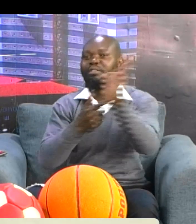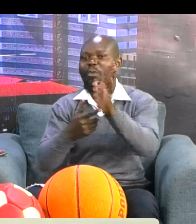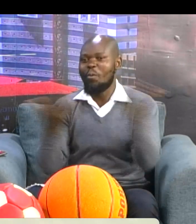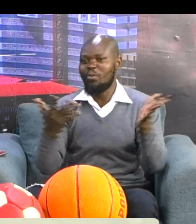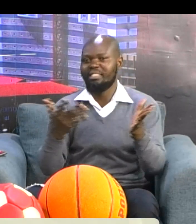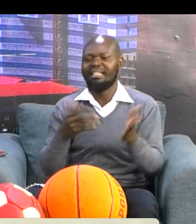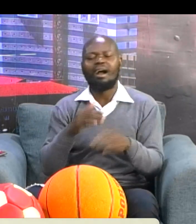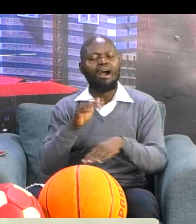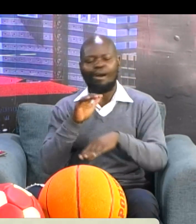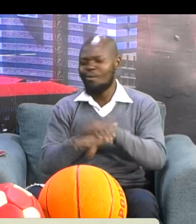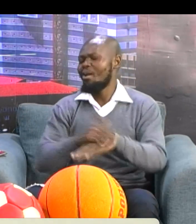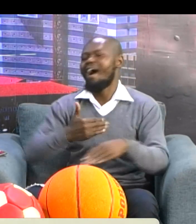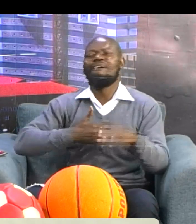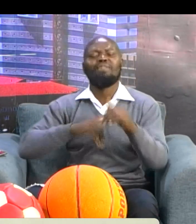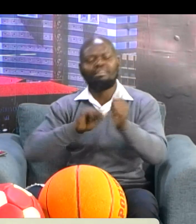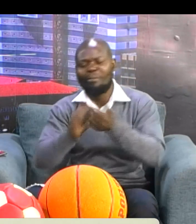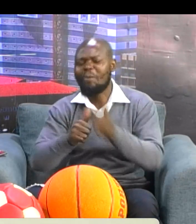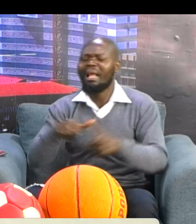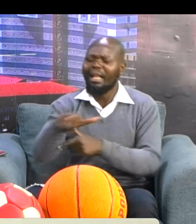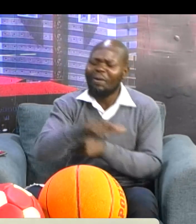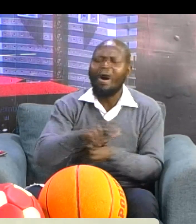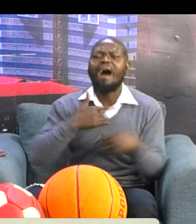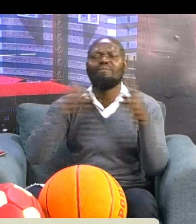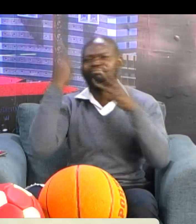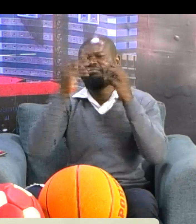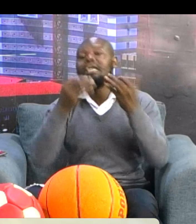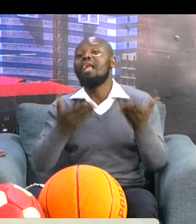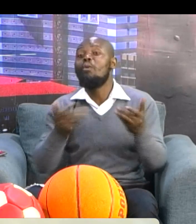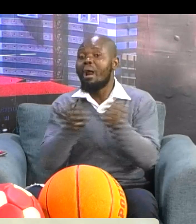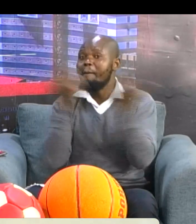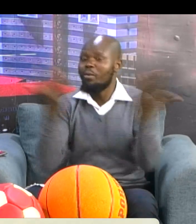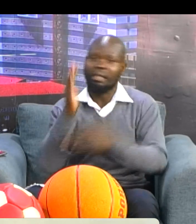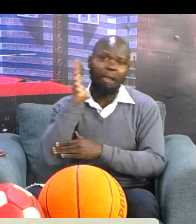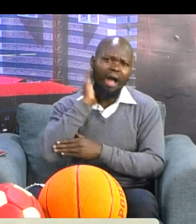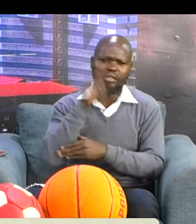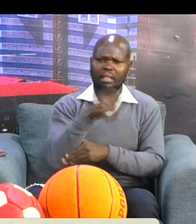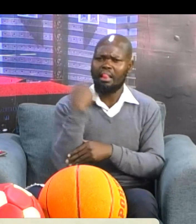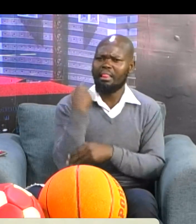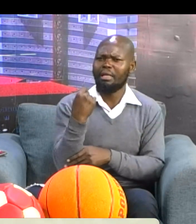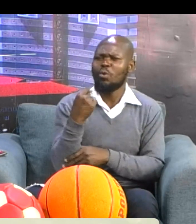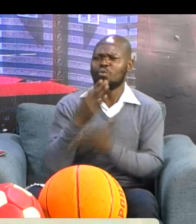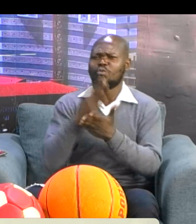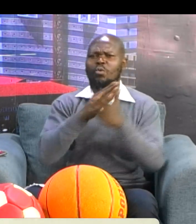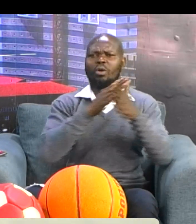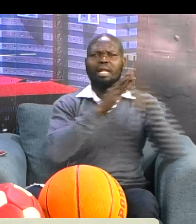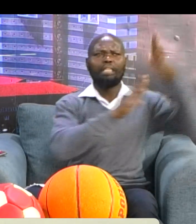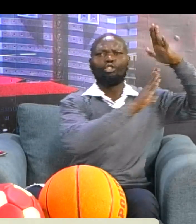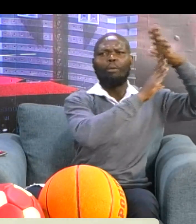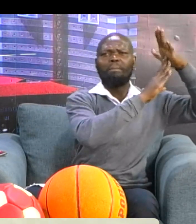that game and that match, here in Sports City we have the highlights.